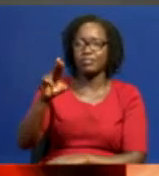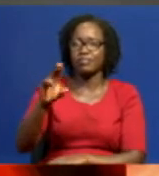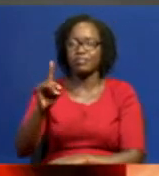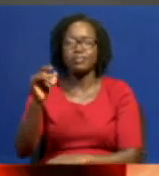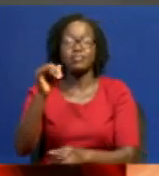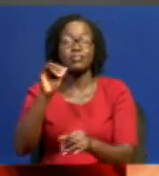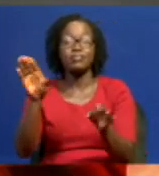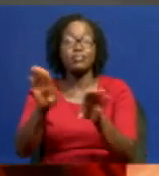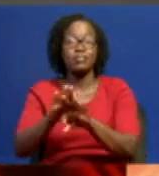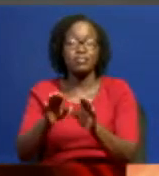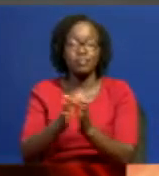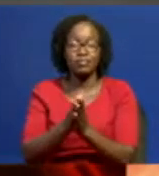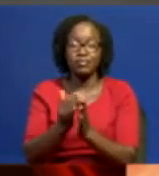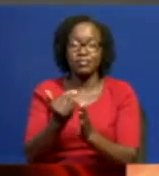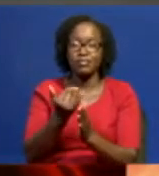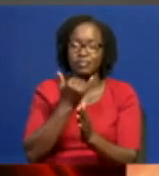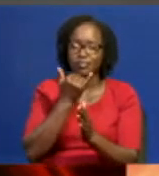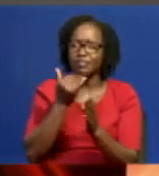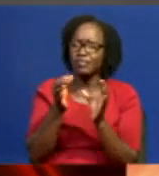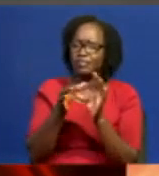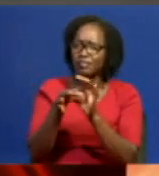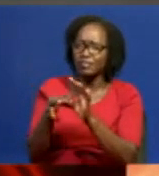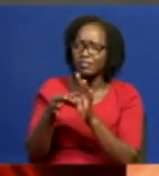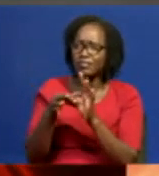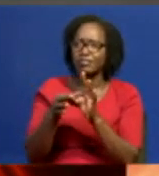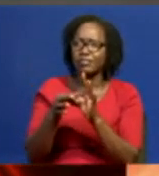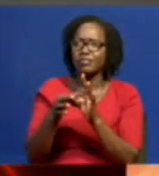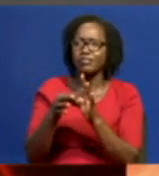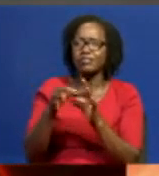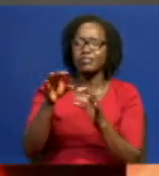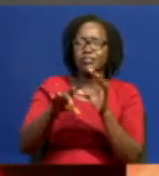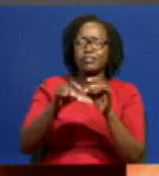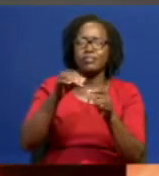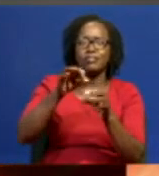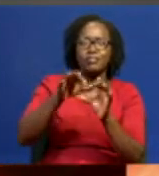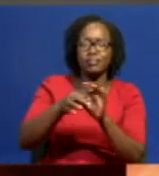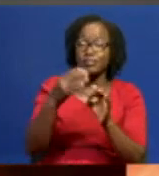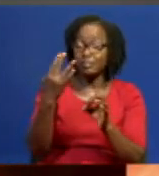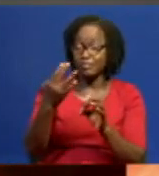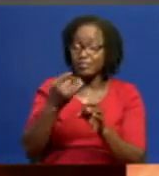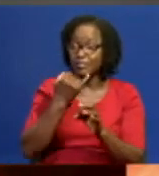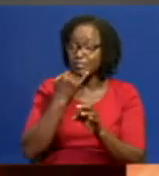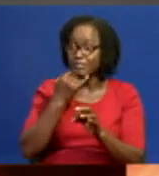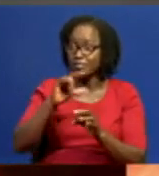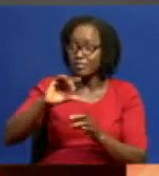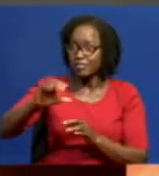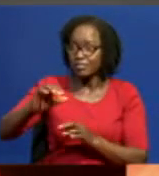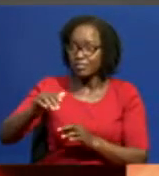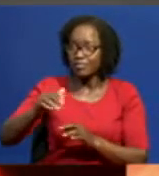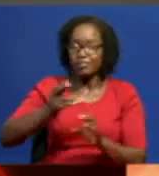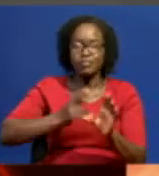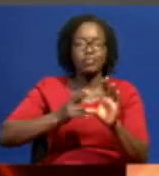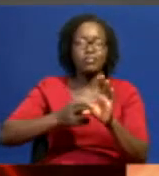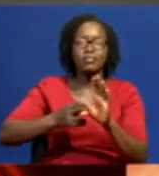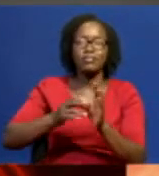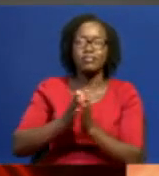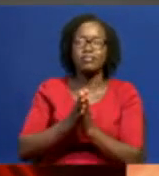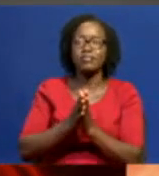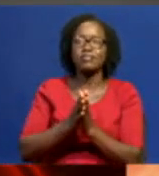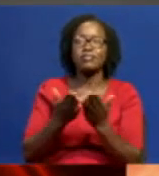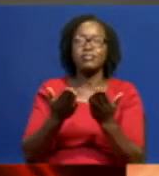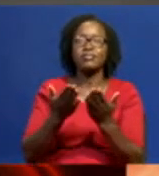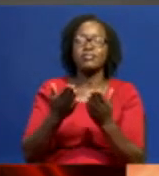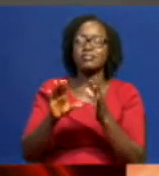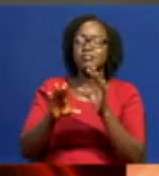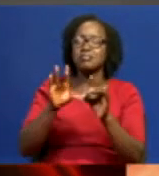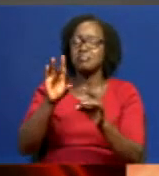close. Nyanza combined constituted players drawn from the 4 Luo Nyanza counties that participated in the inaugural